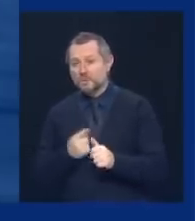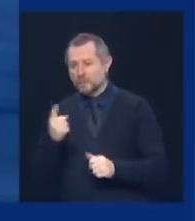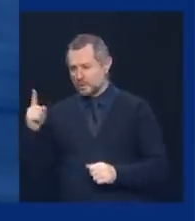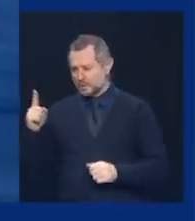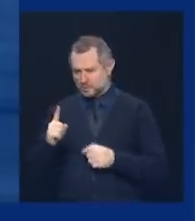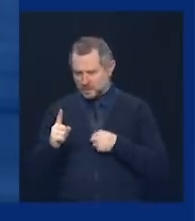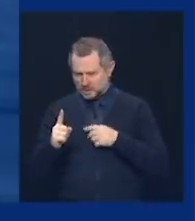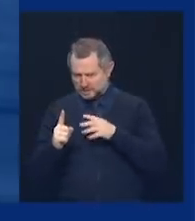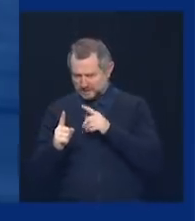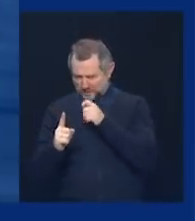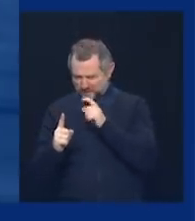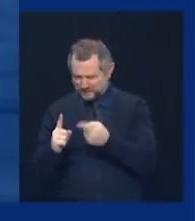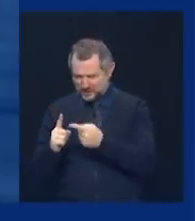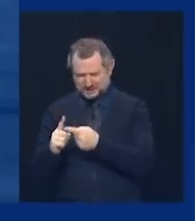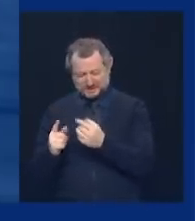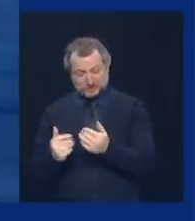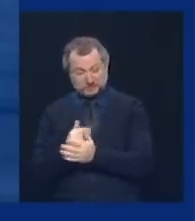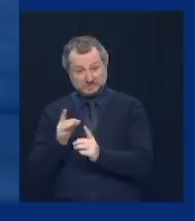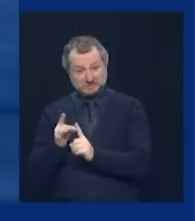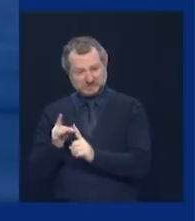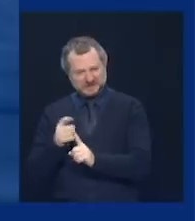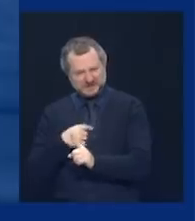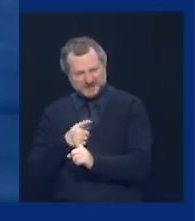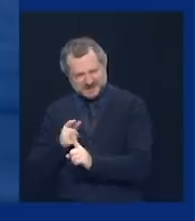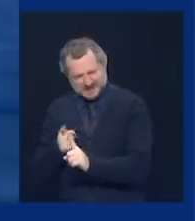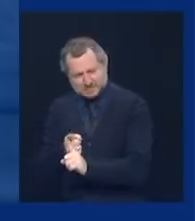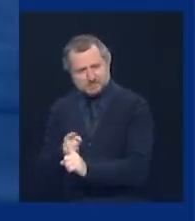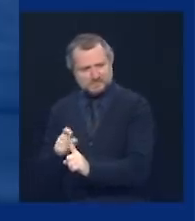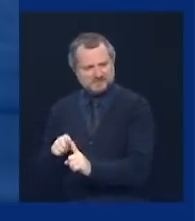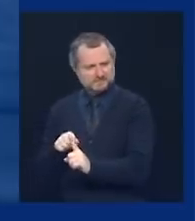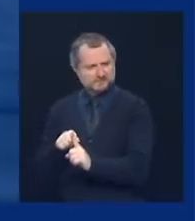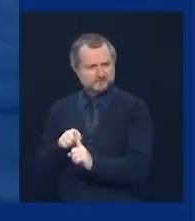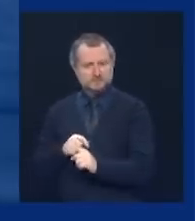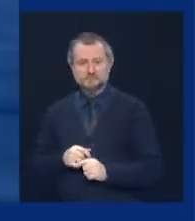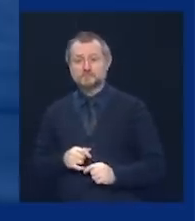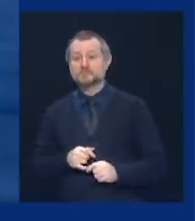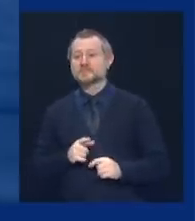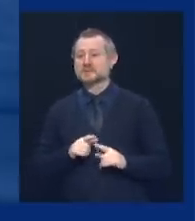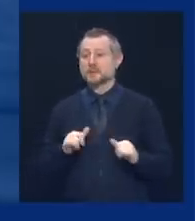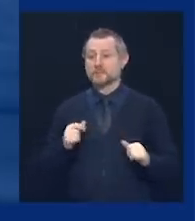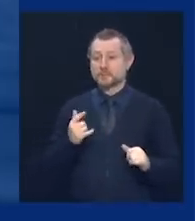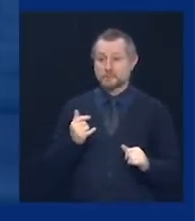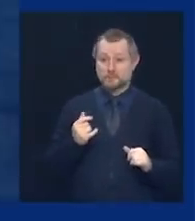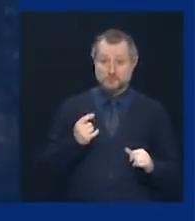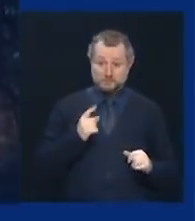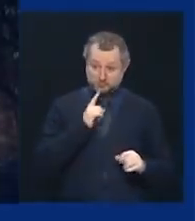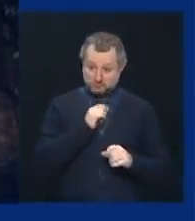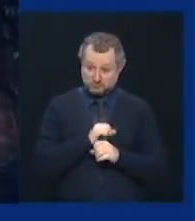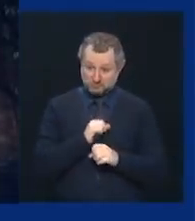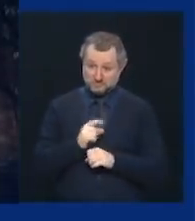patient 0 on that variant. And in the meantime, stop other people who are infected from